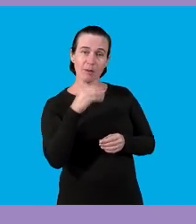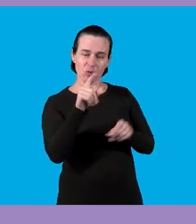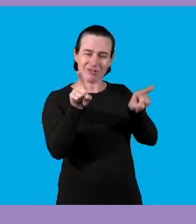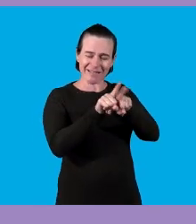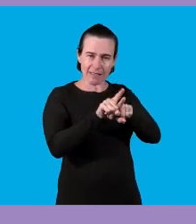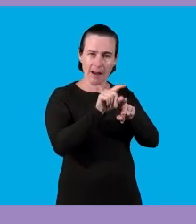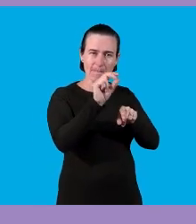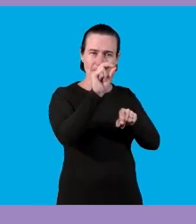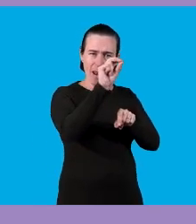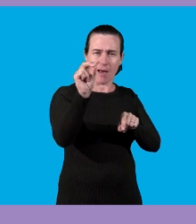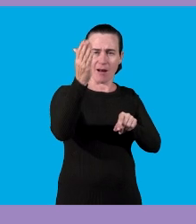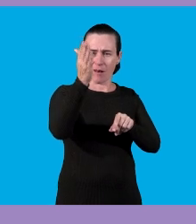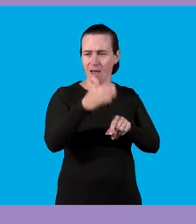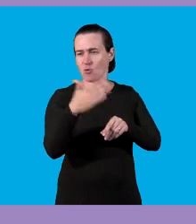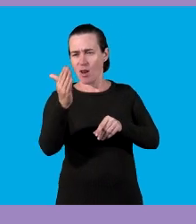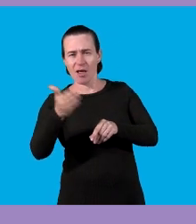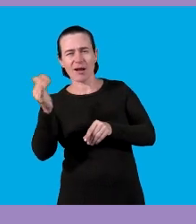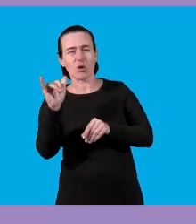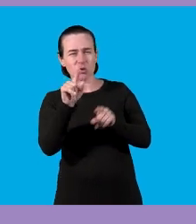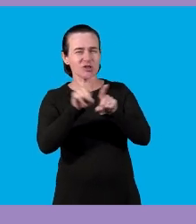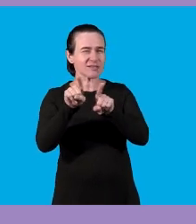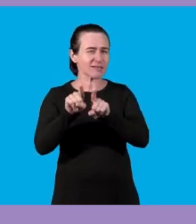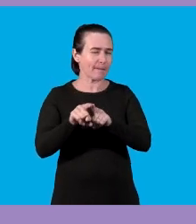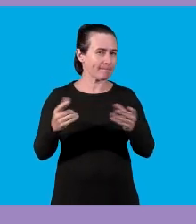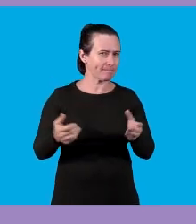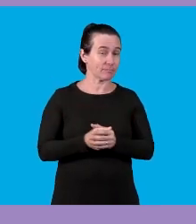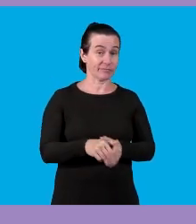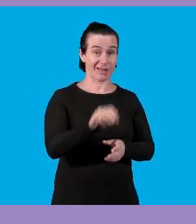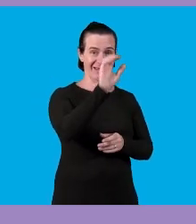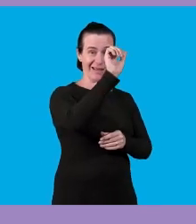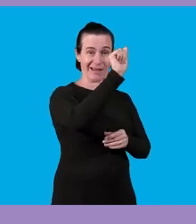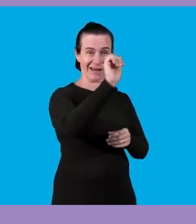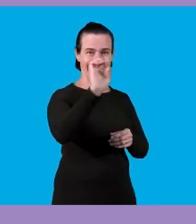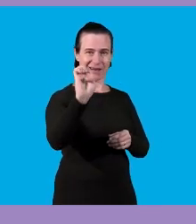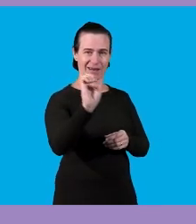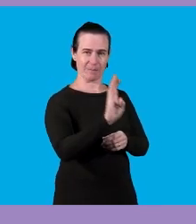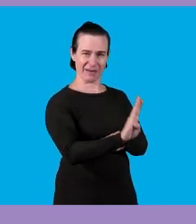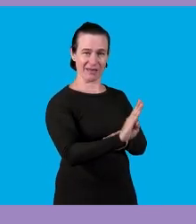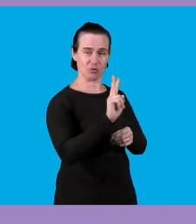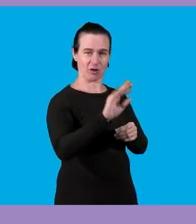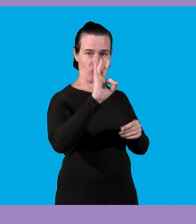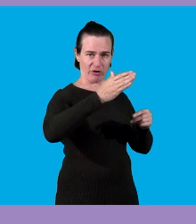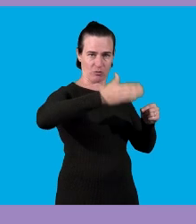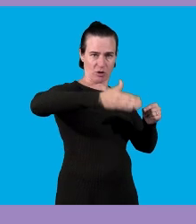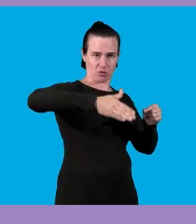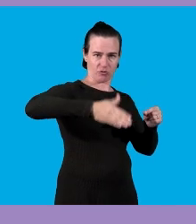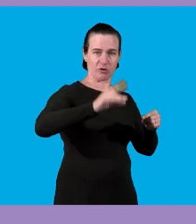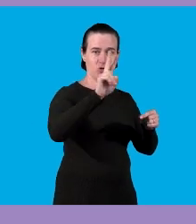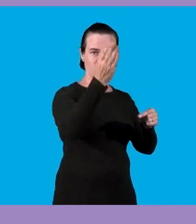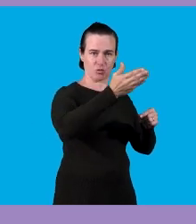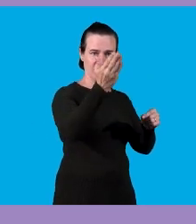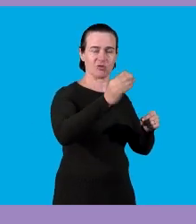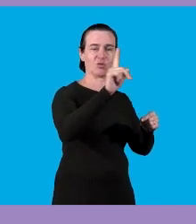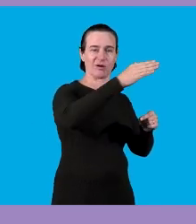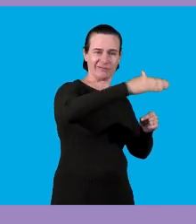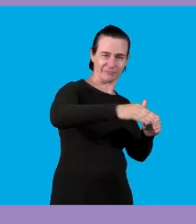would see in that diagram? The first pair is AEB. They have 3 markings of 3 sides that